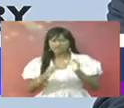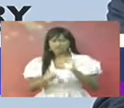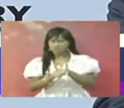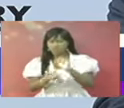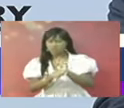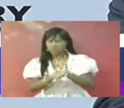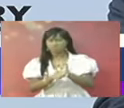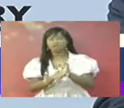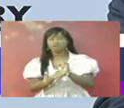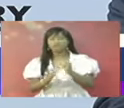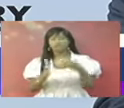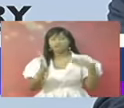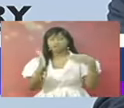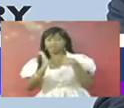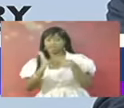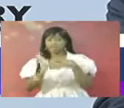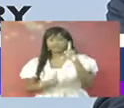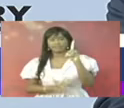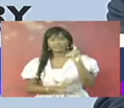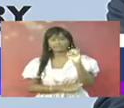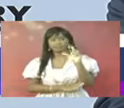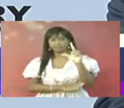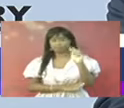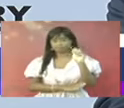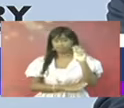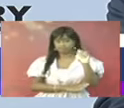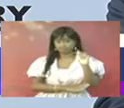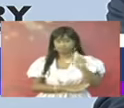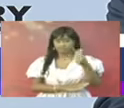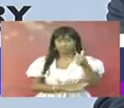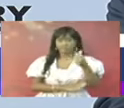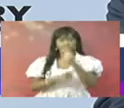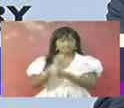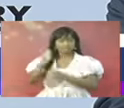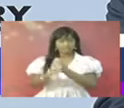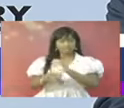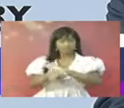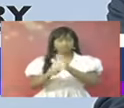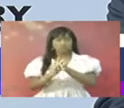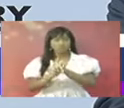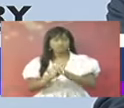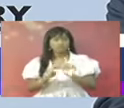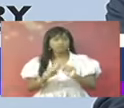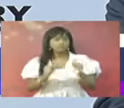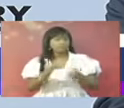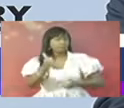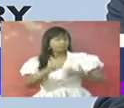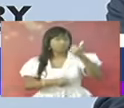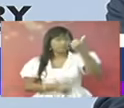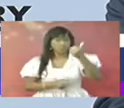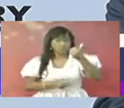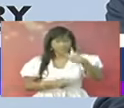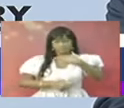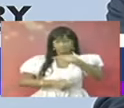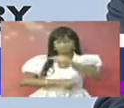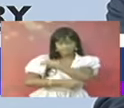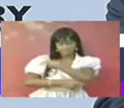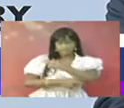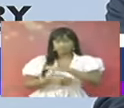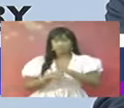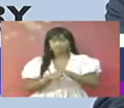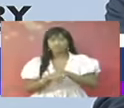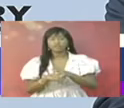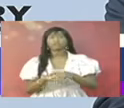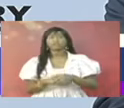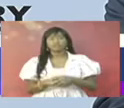against Delta and other variants. However, all things being equal, most of the vaccines that have been produced produce an